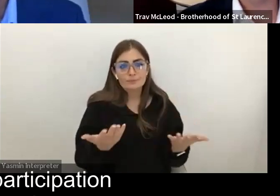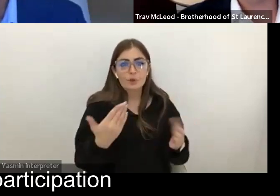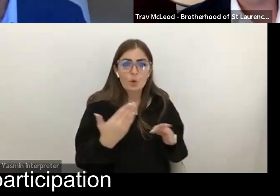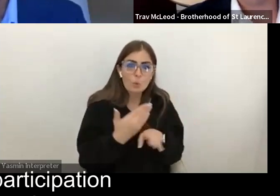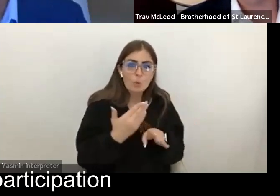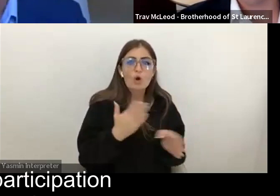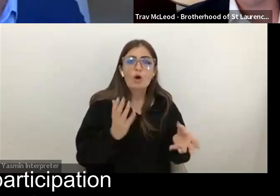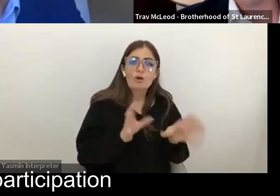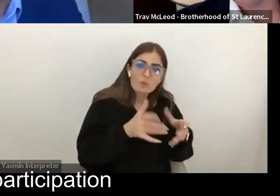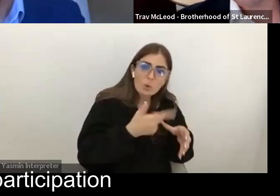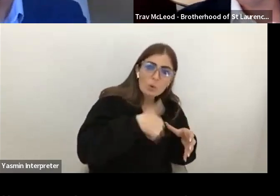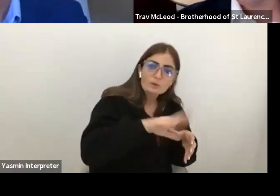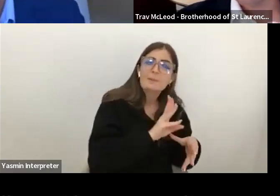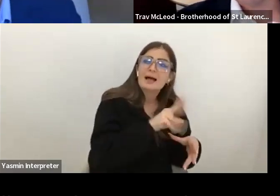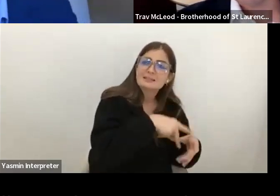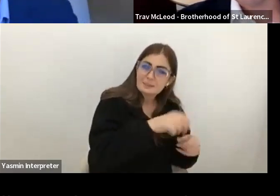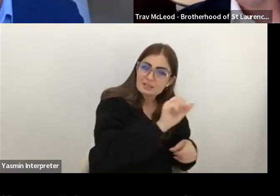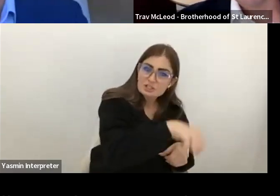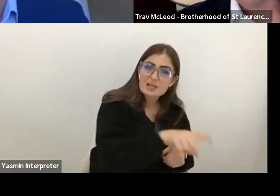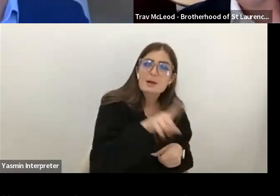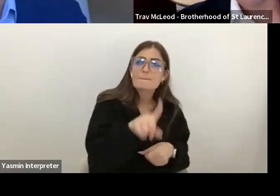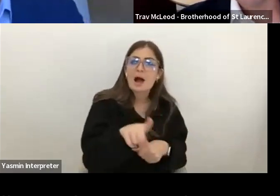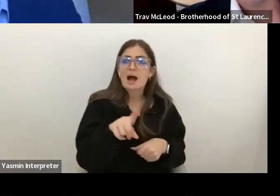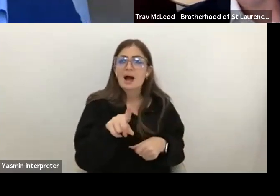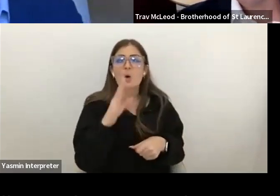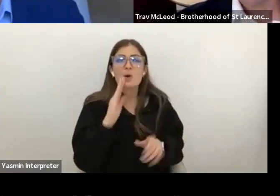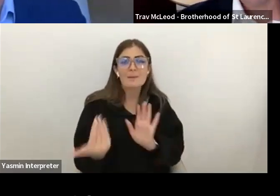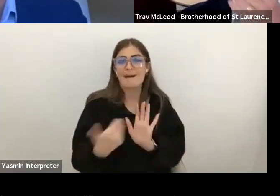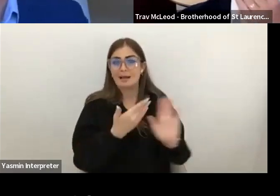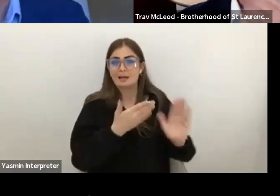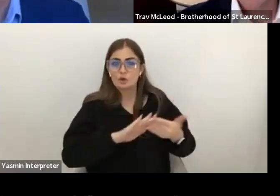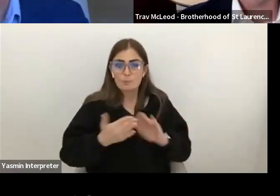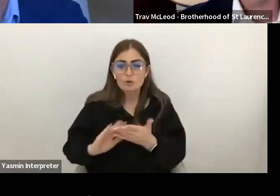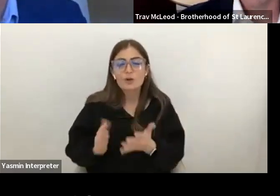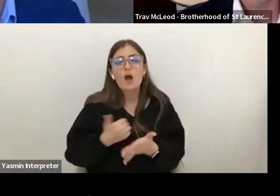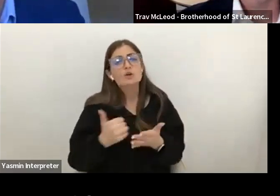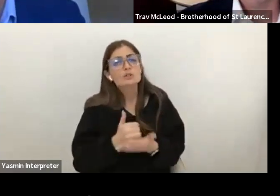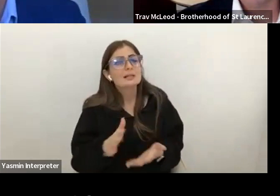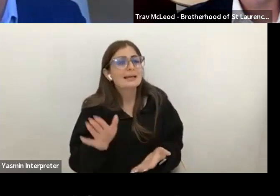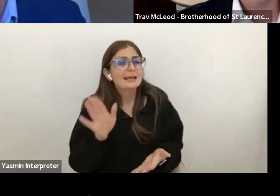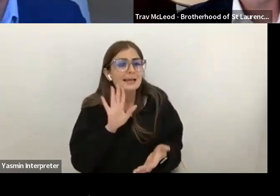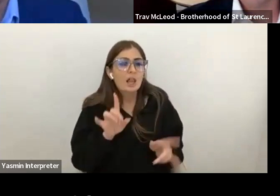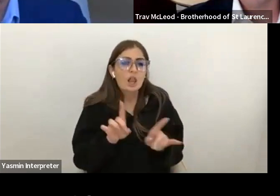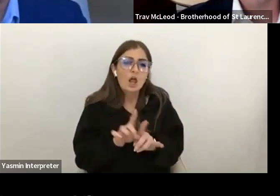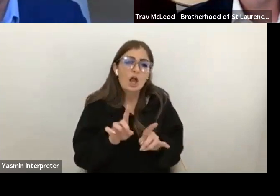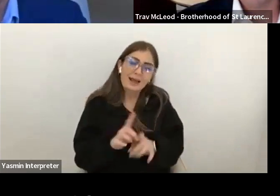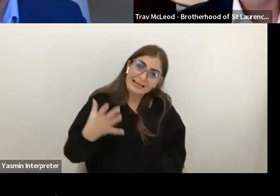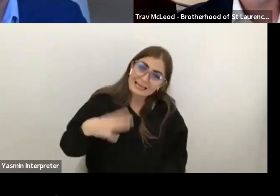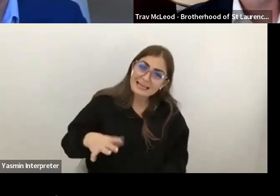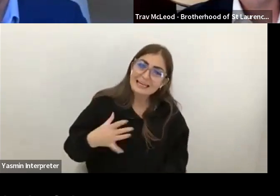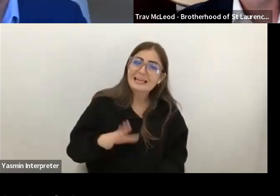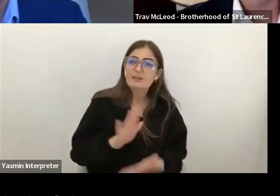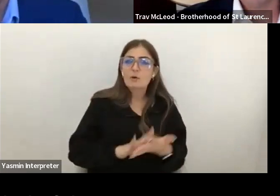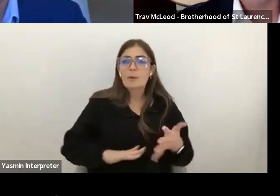workforce participation and so on and so on. But, you know, when I'm out in community, I often hear about the need for parents to